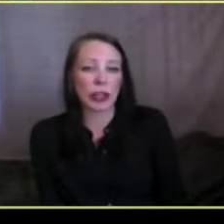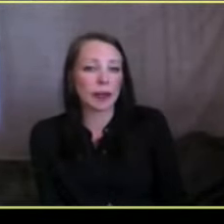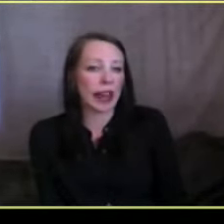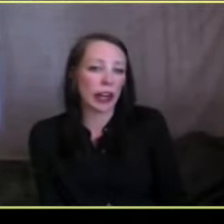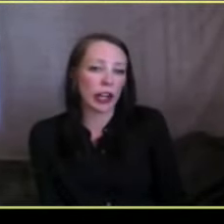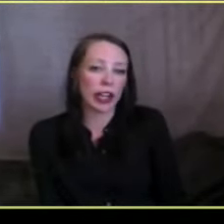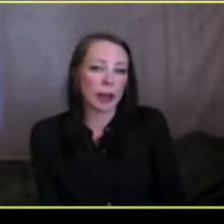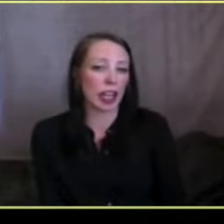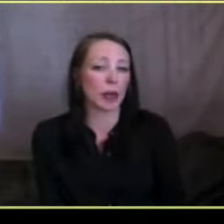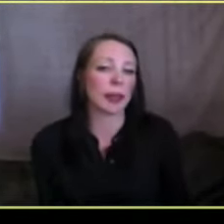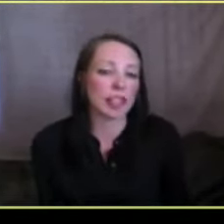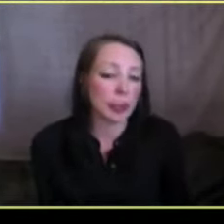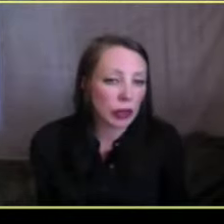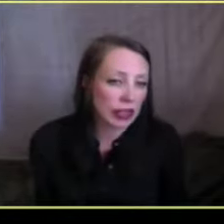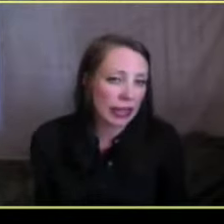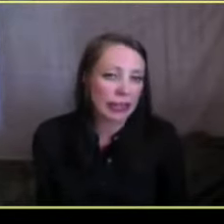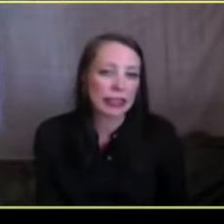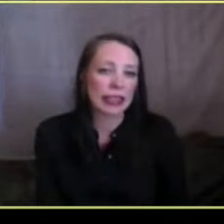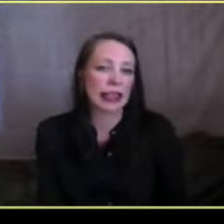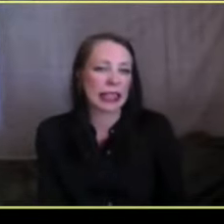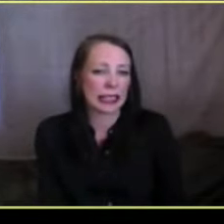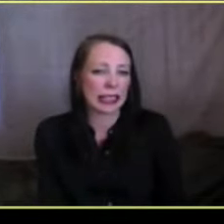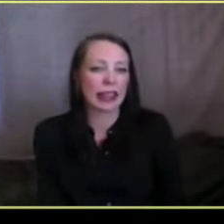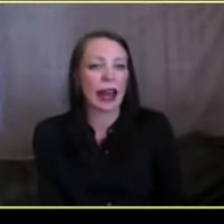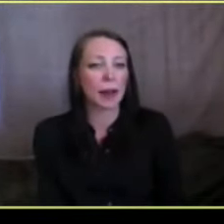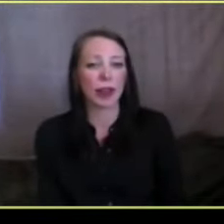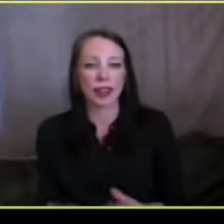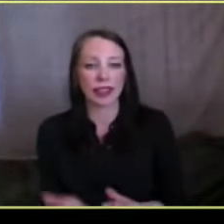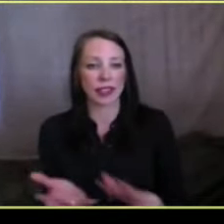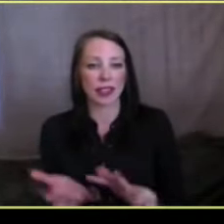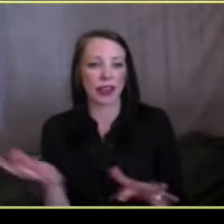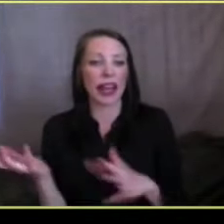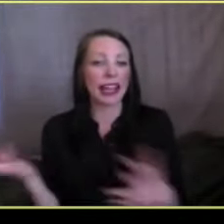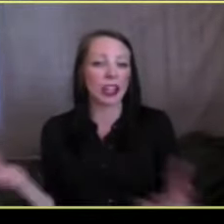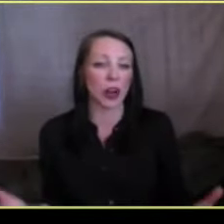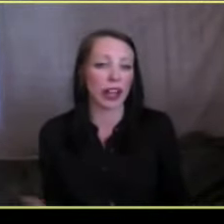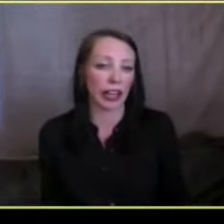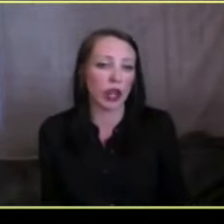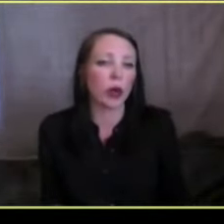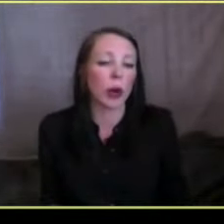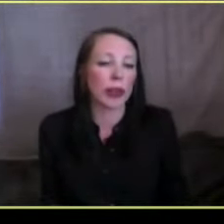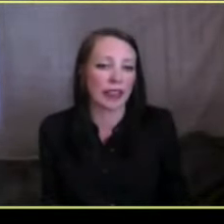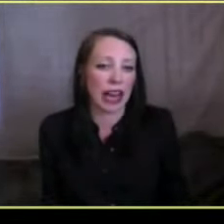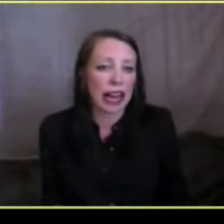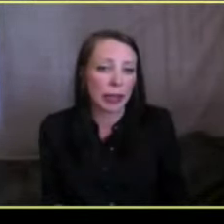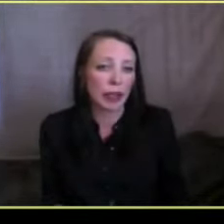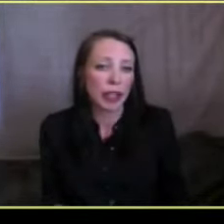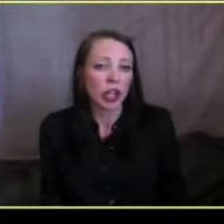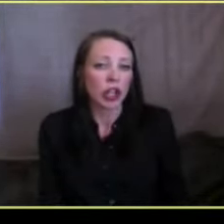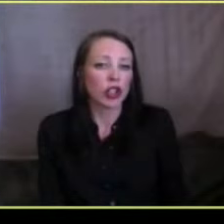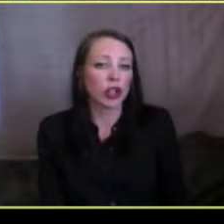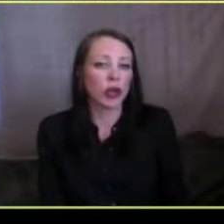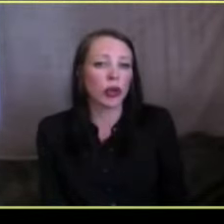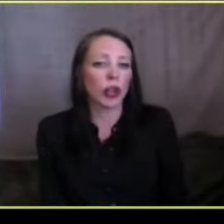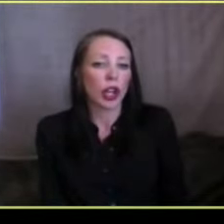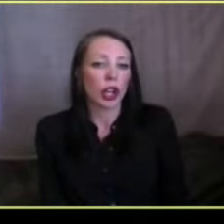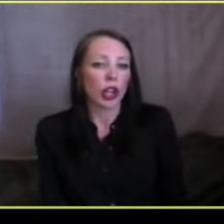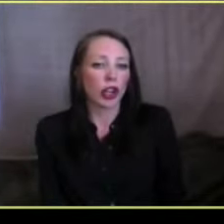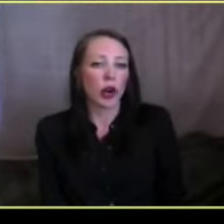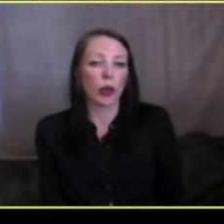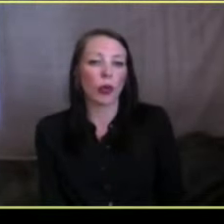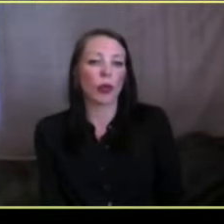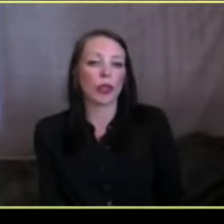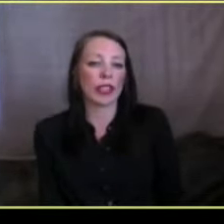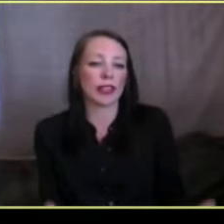doesn't really matter. I mean, it could be some simple signs and things like that, but the line is running and you don't always have time to,